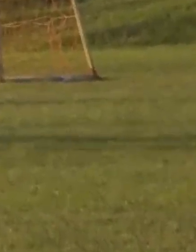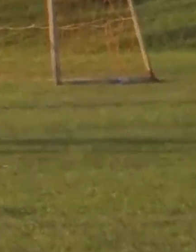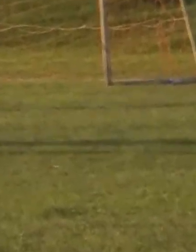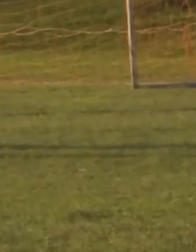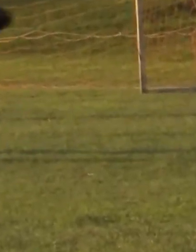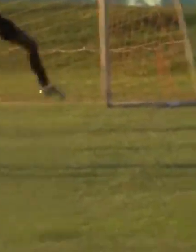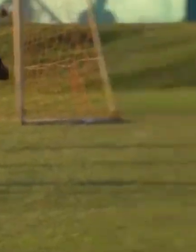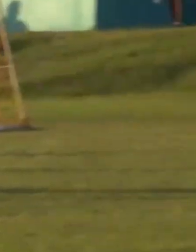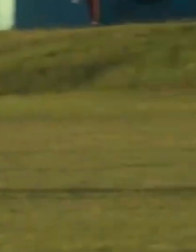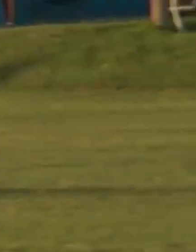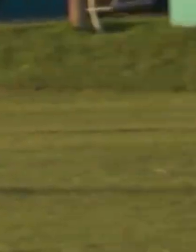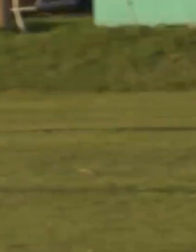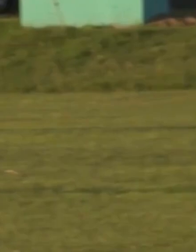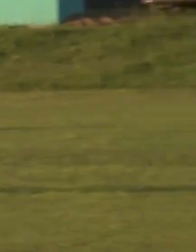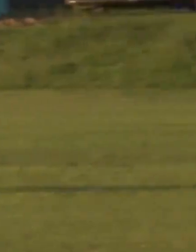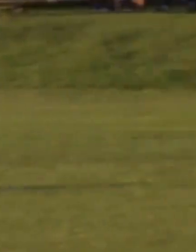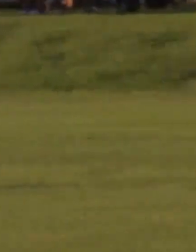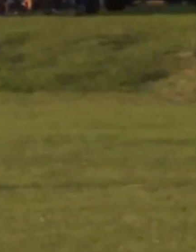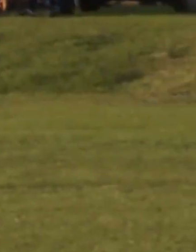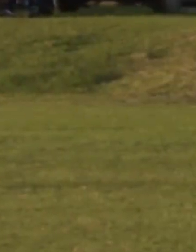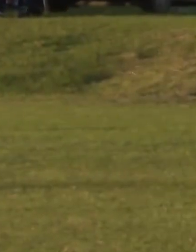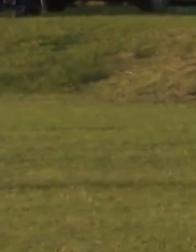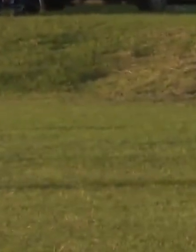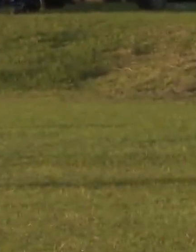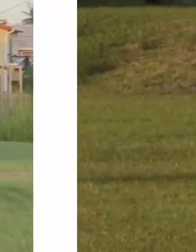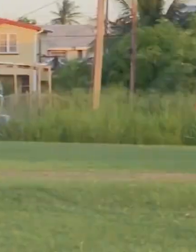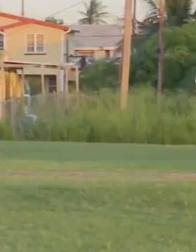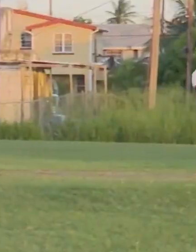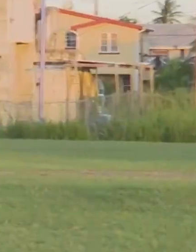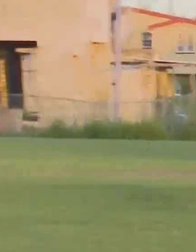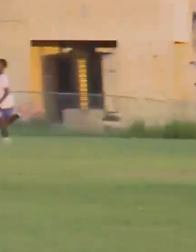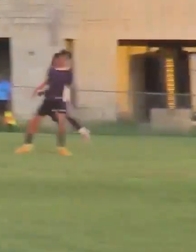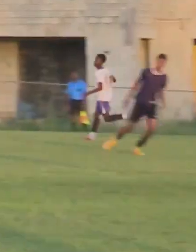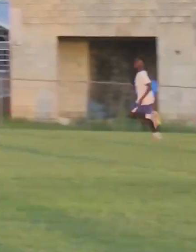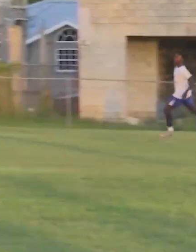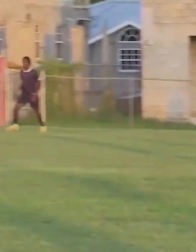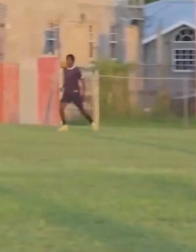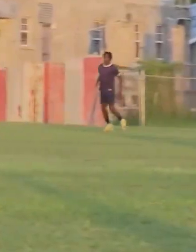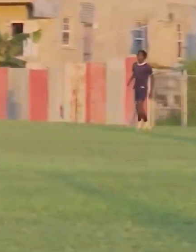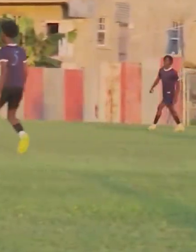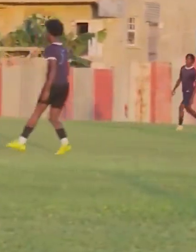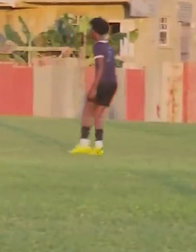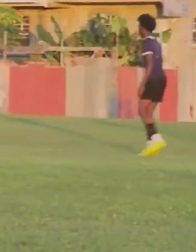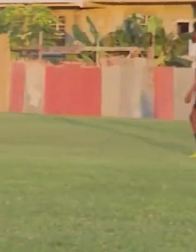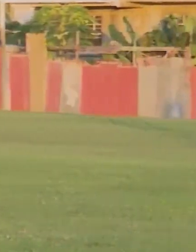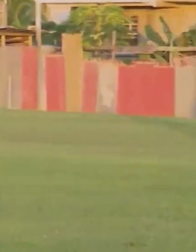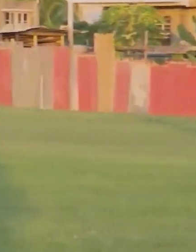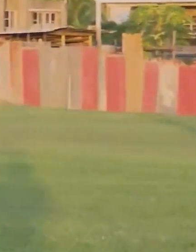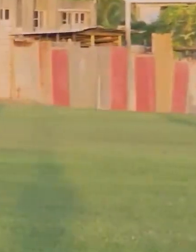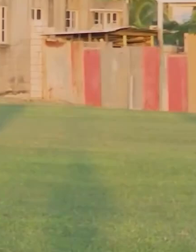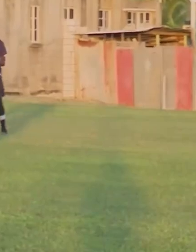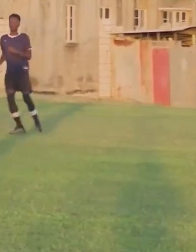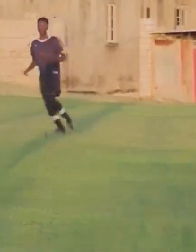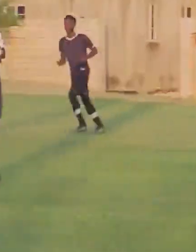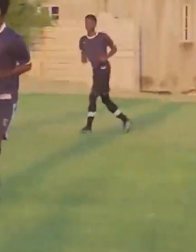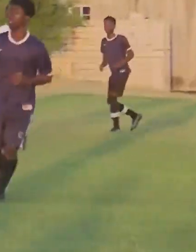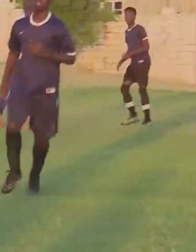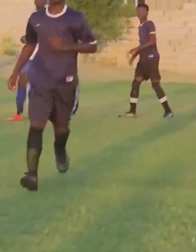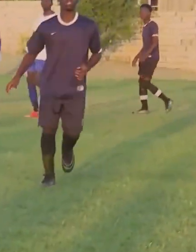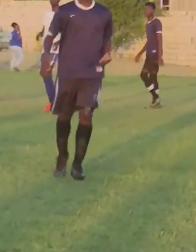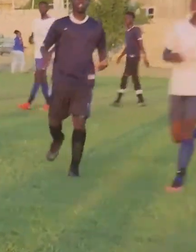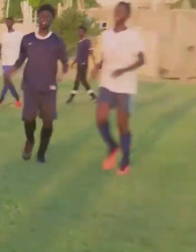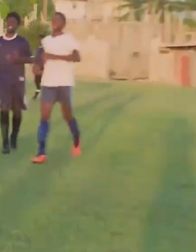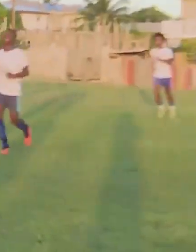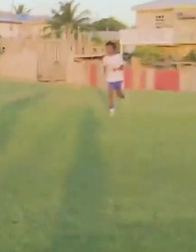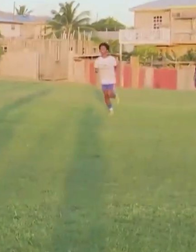ended. Foundation 4, Darrow Jordan 1. The second encounter of this triple header features the Lodge School in their white